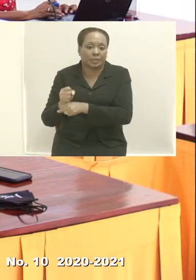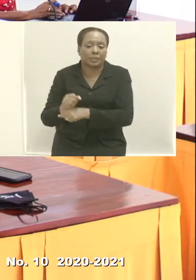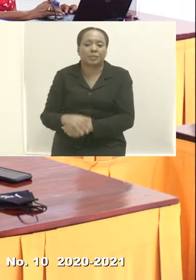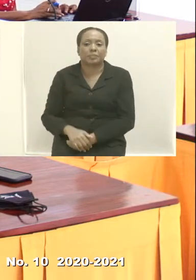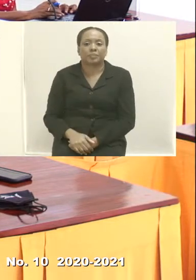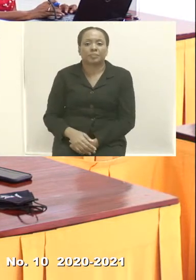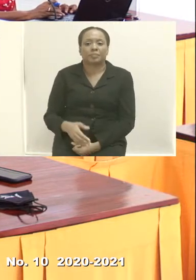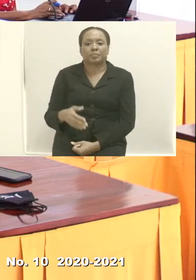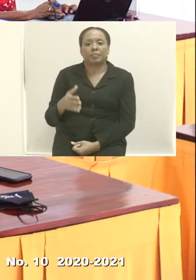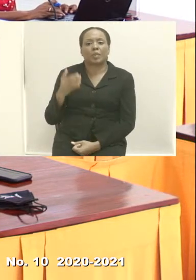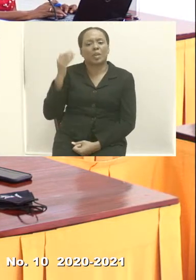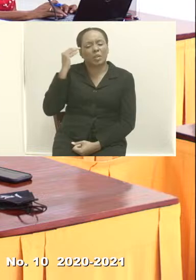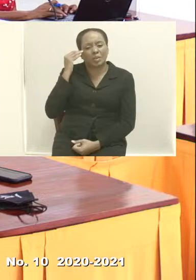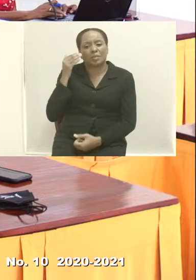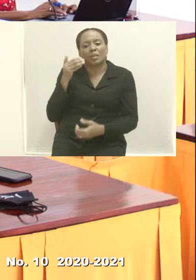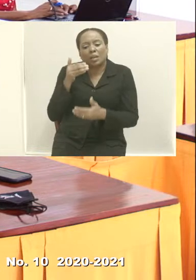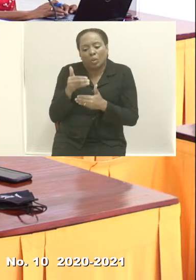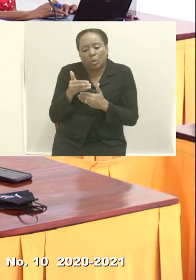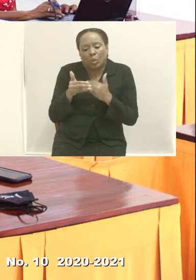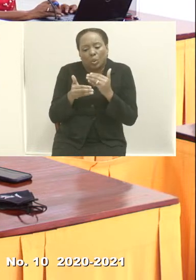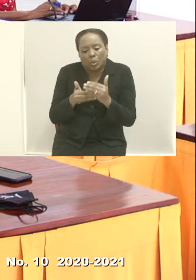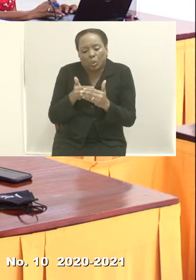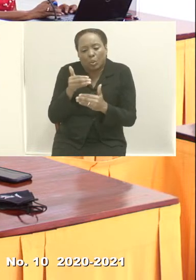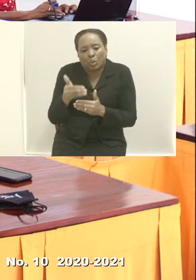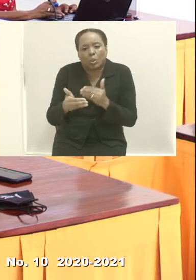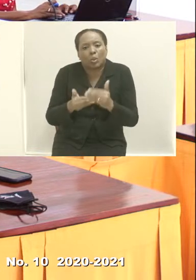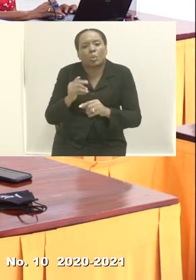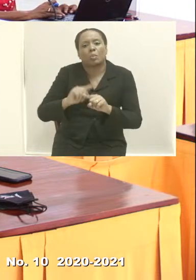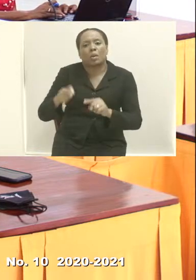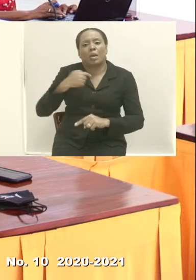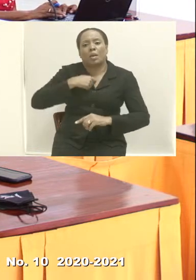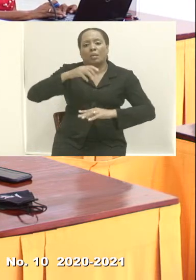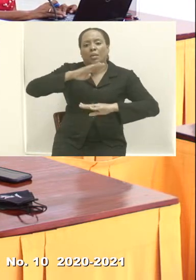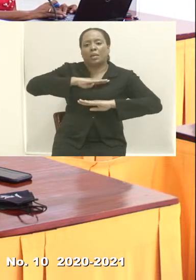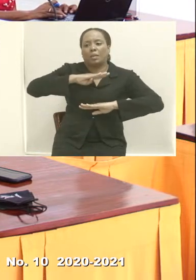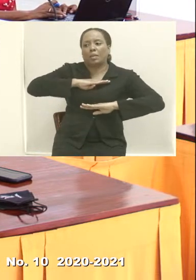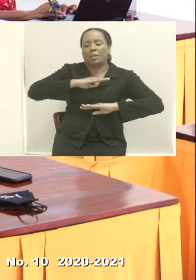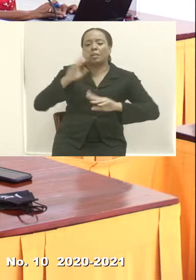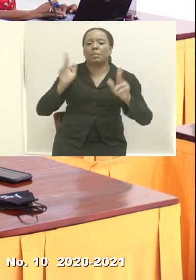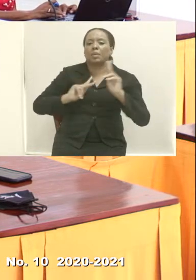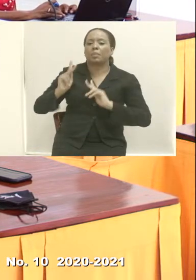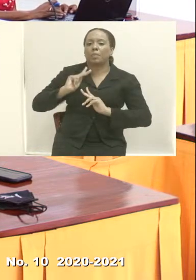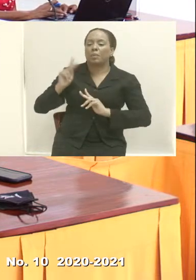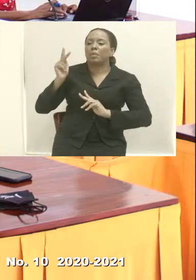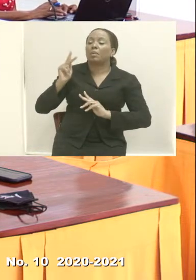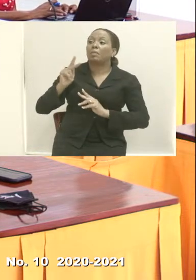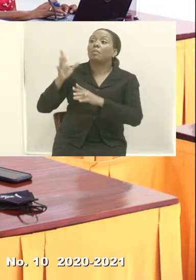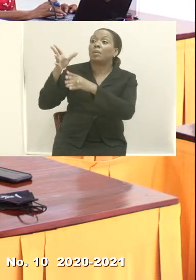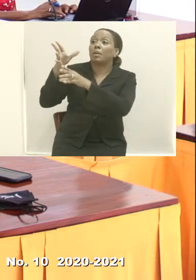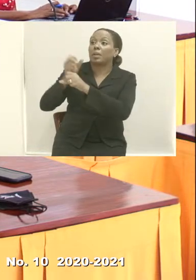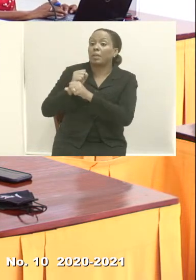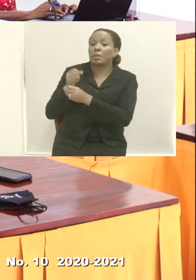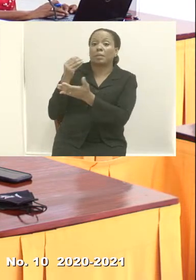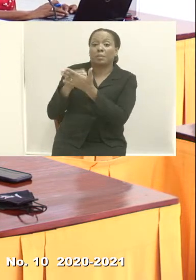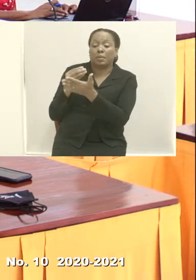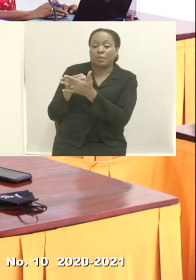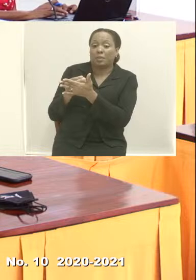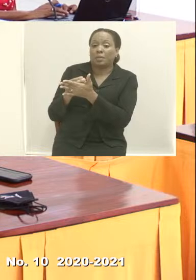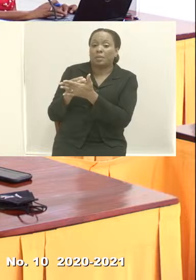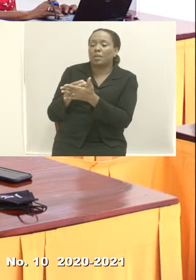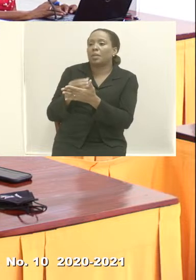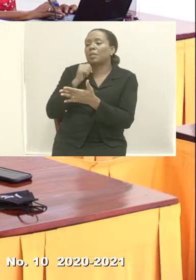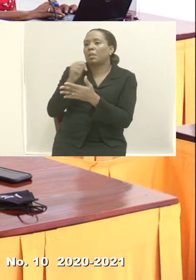little time, but I am very satisfied that people are getting paid. It is not an overnight thing. It is not a fast